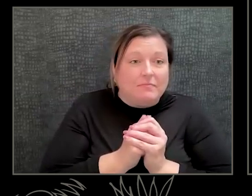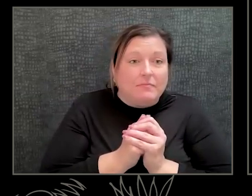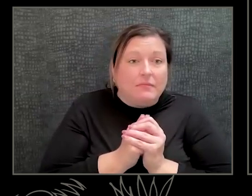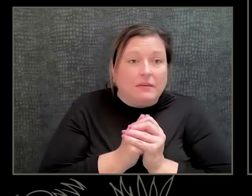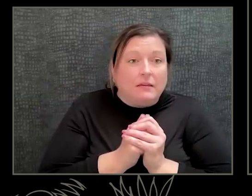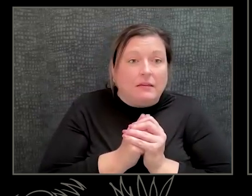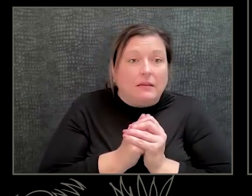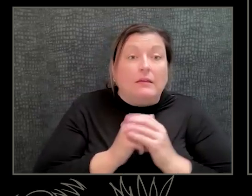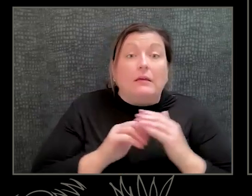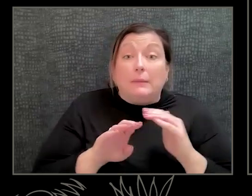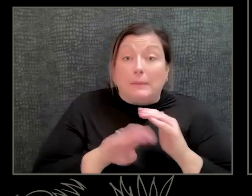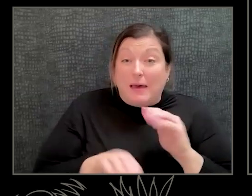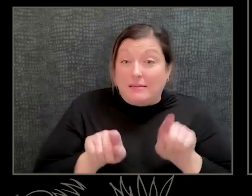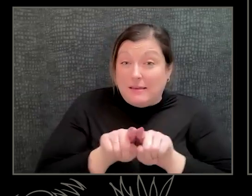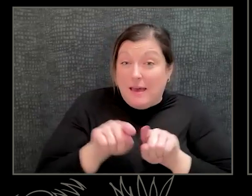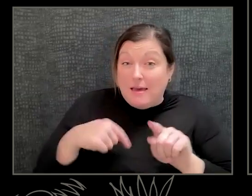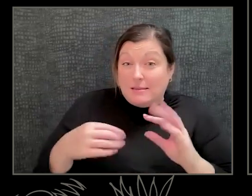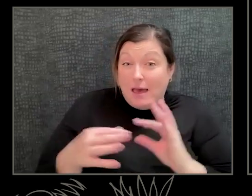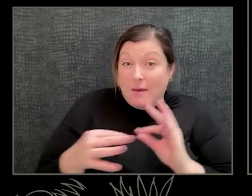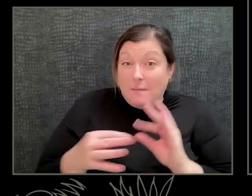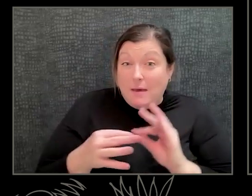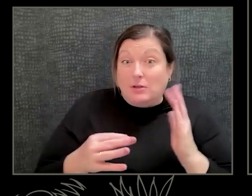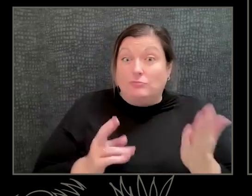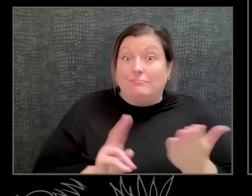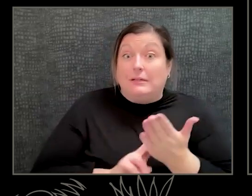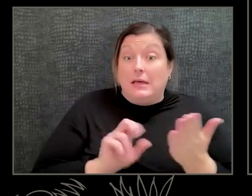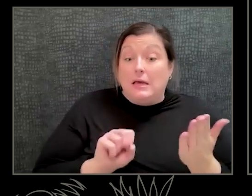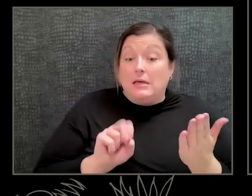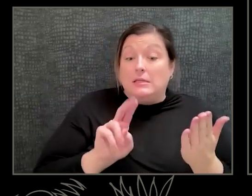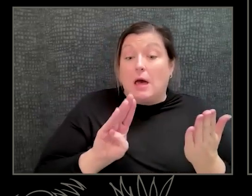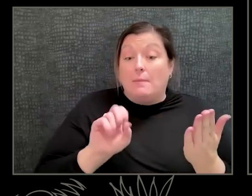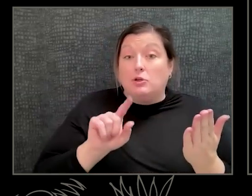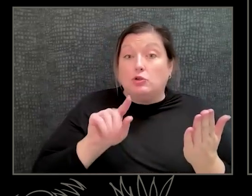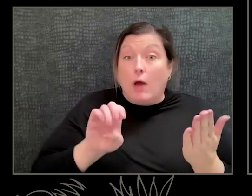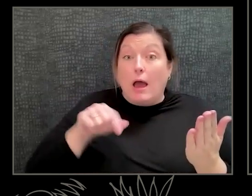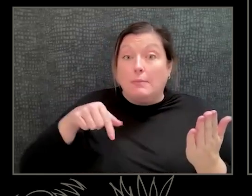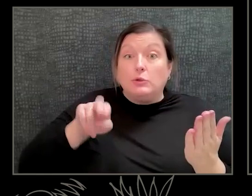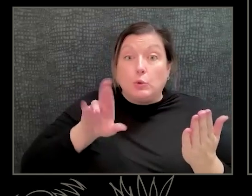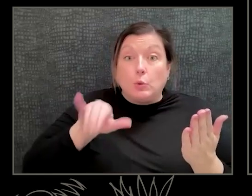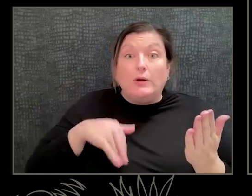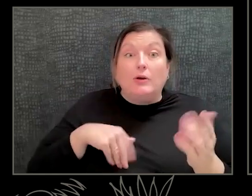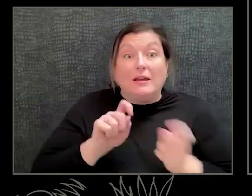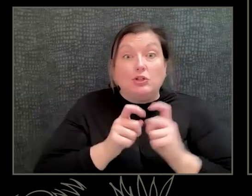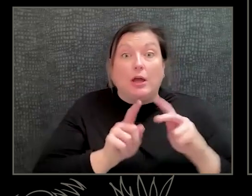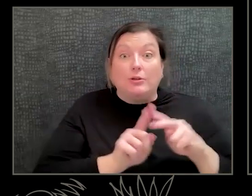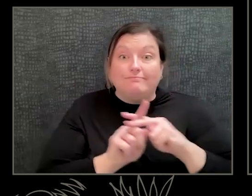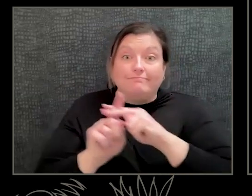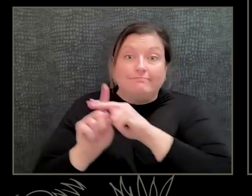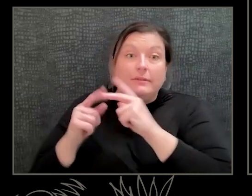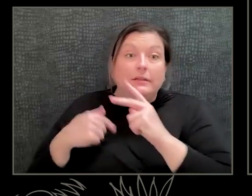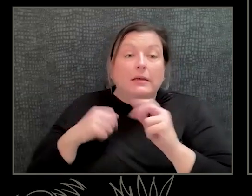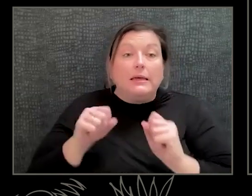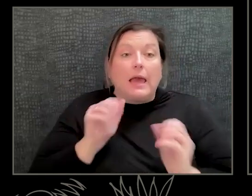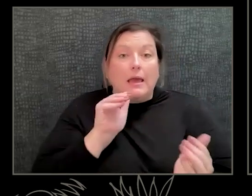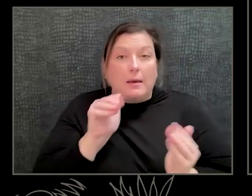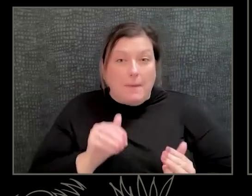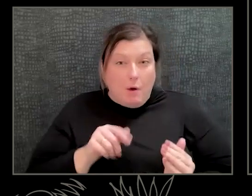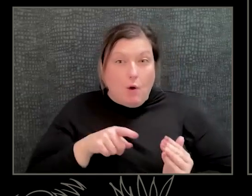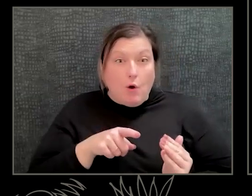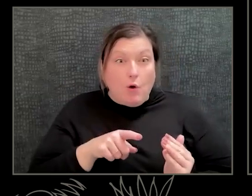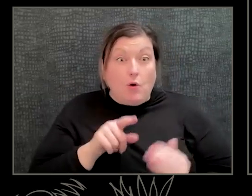basically, it just, as I mentioned, subscribes to the query. As changes arrive, it kind of can compare